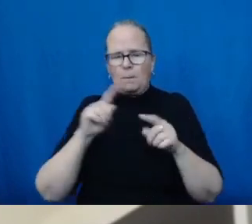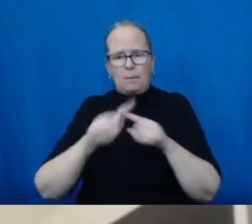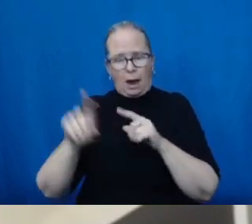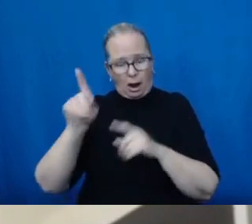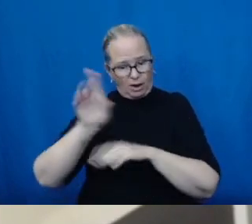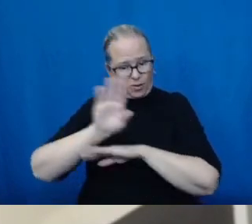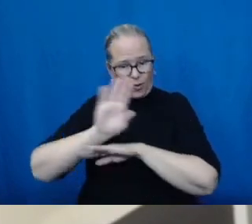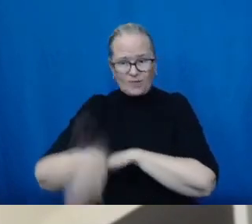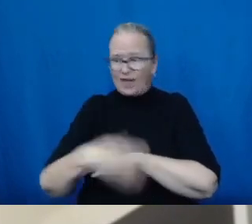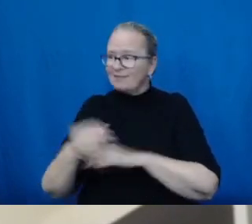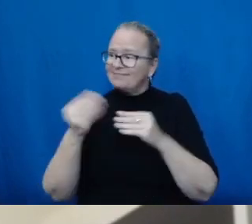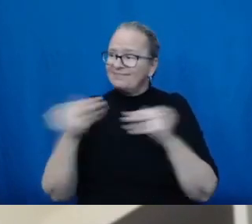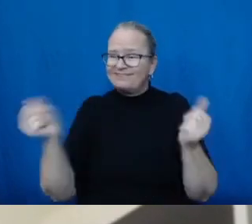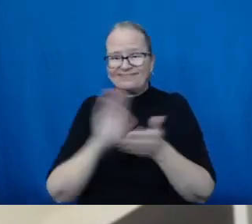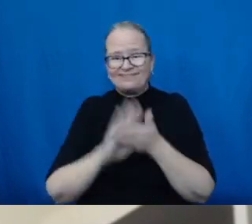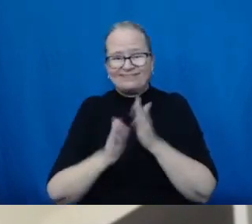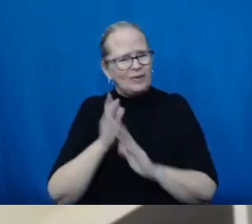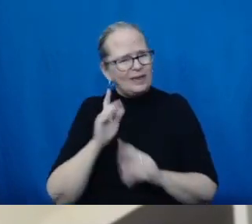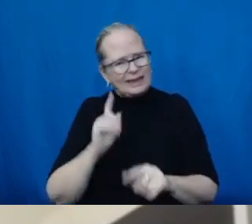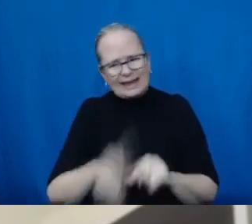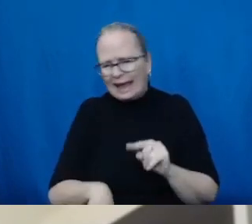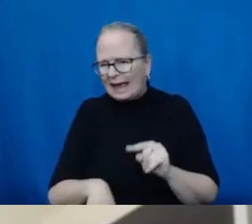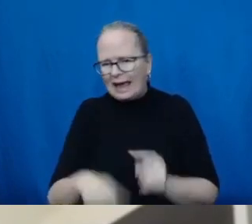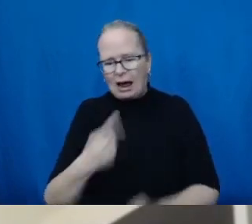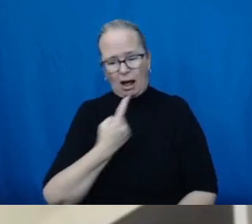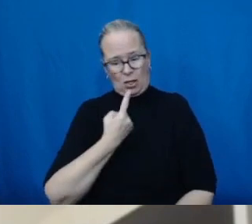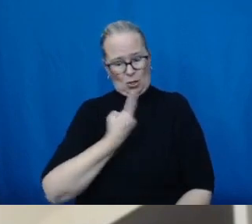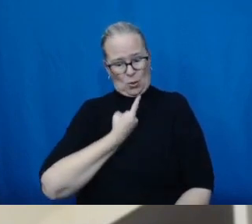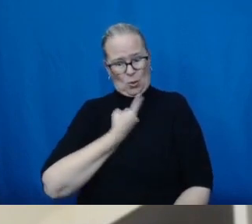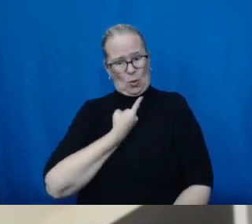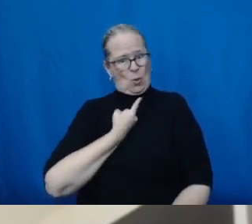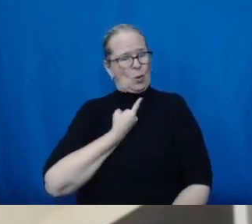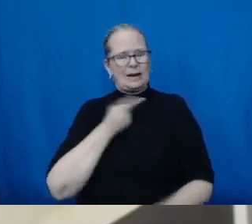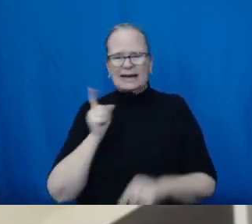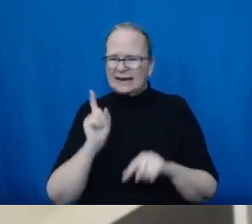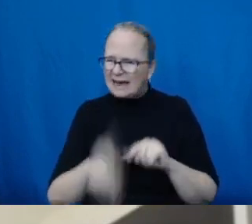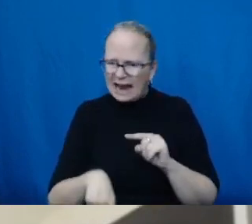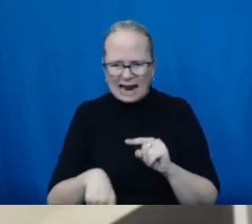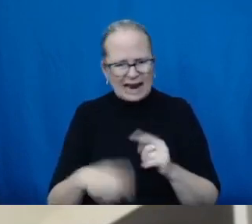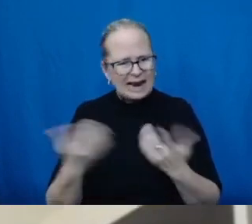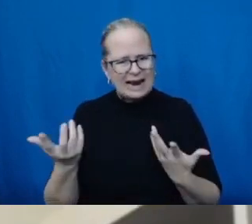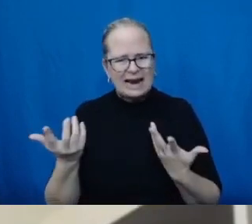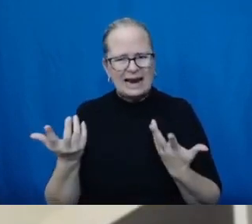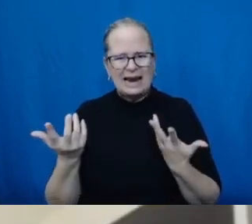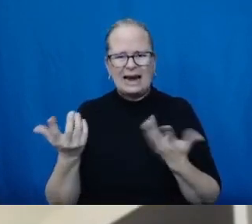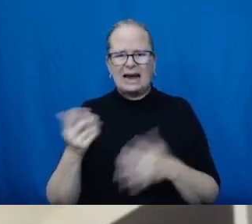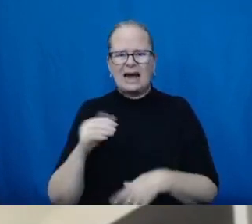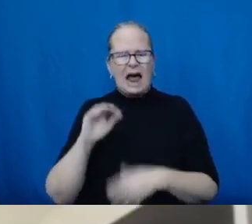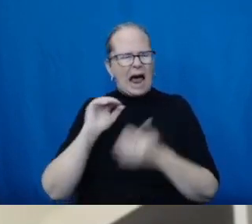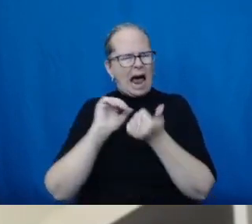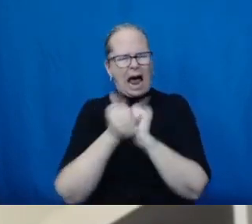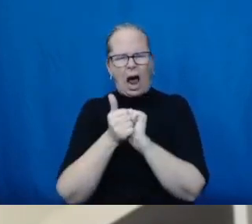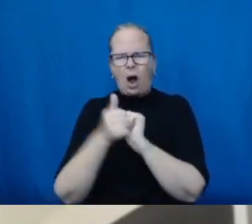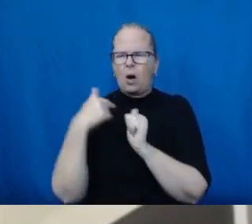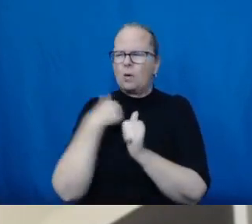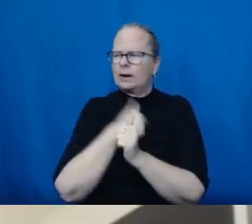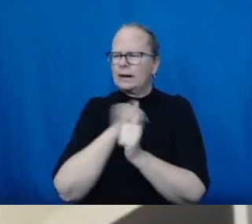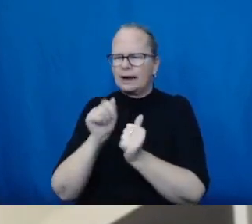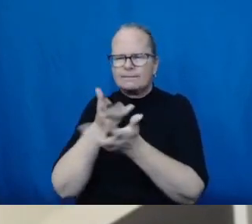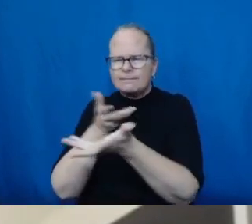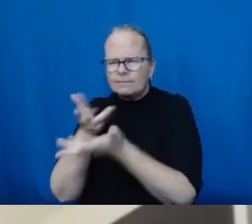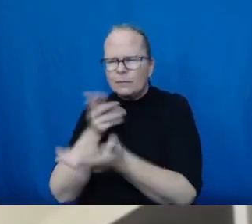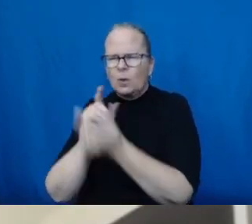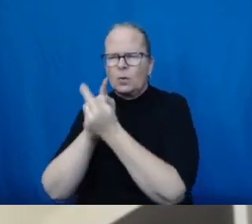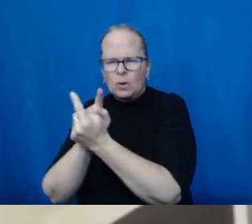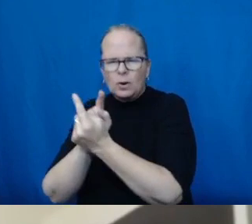people who are not the extremists, but that are the ones that are extremist adjacent or just surrounded by this extremism